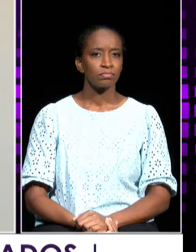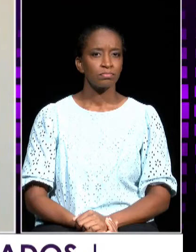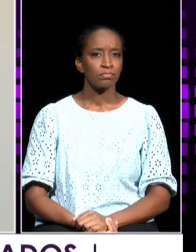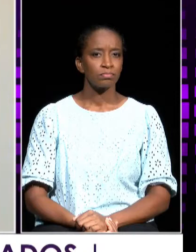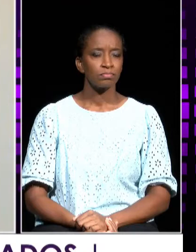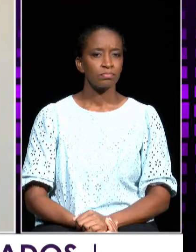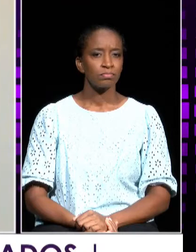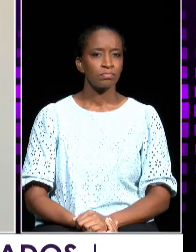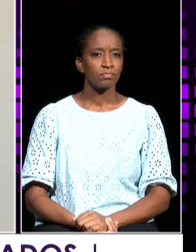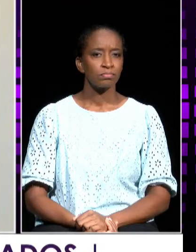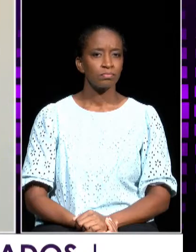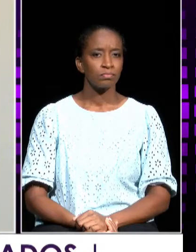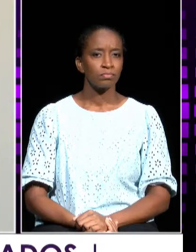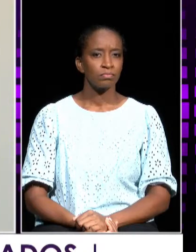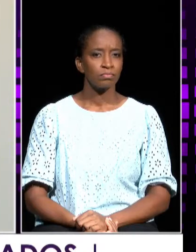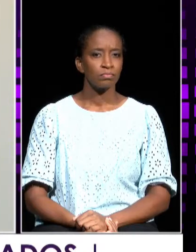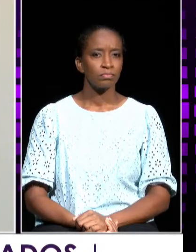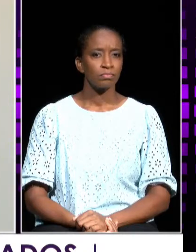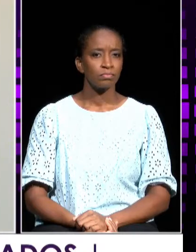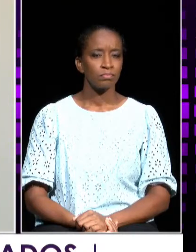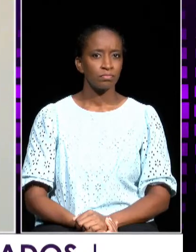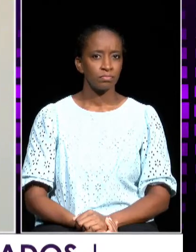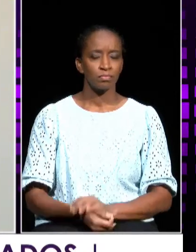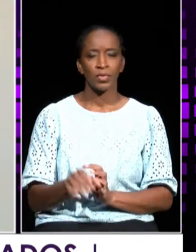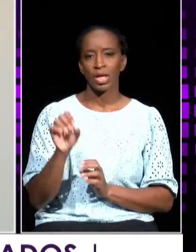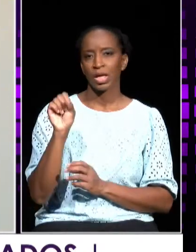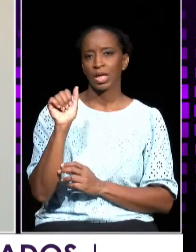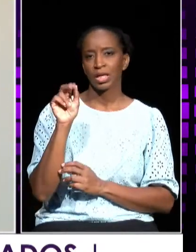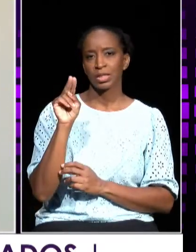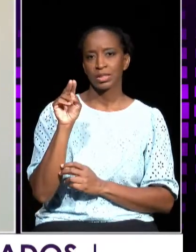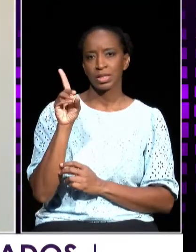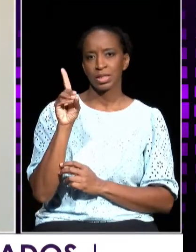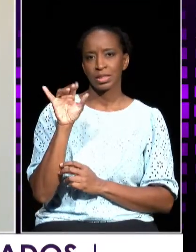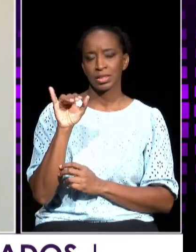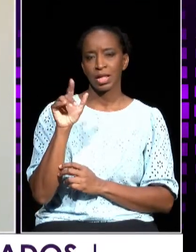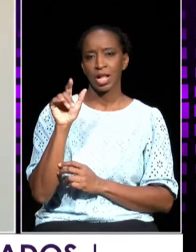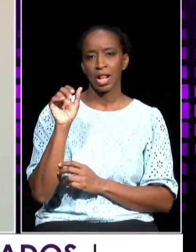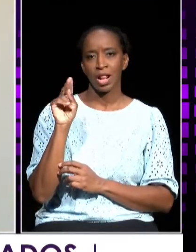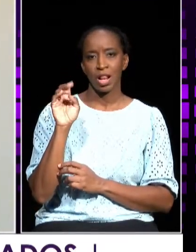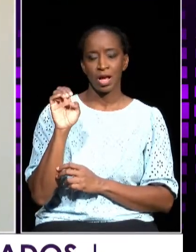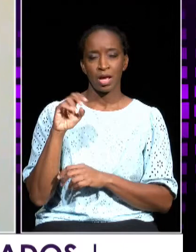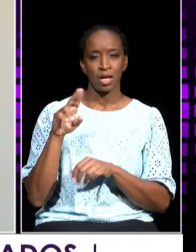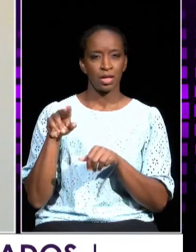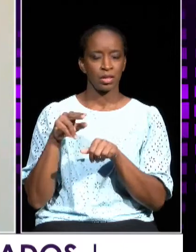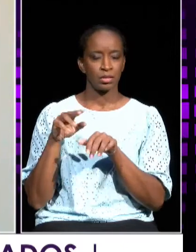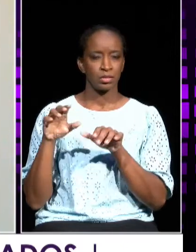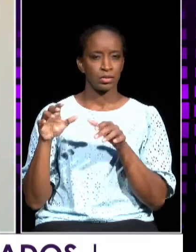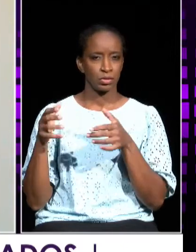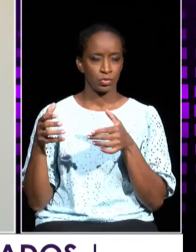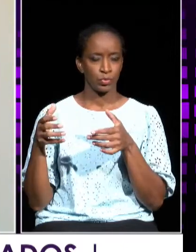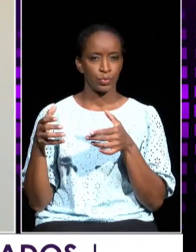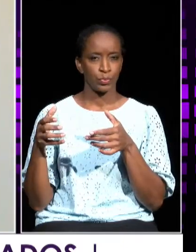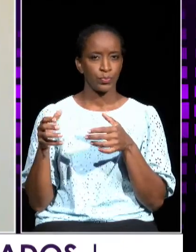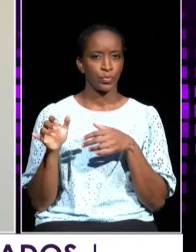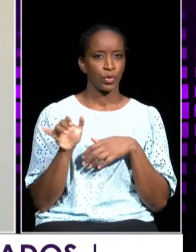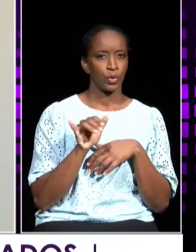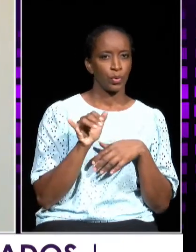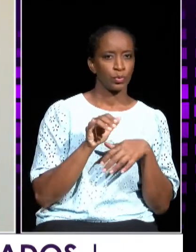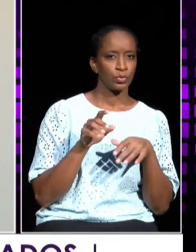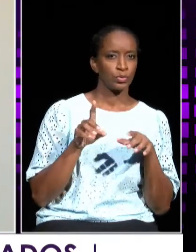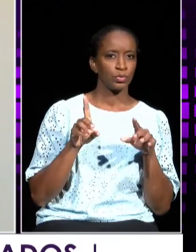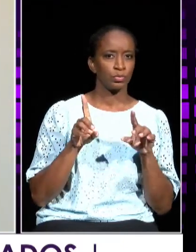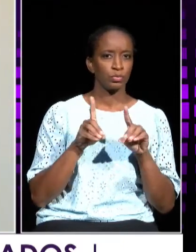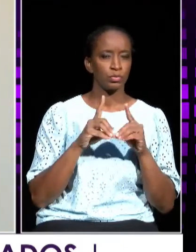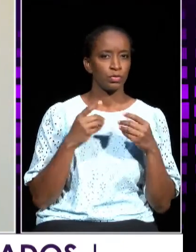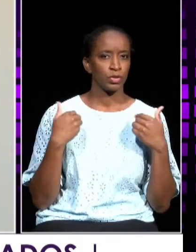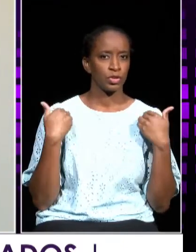in collaboration with the San Juan National Trust, they actually have the primary school counseling program. And before the children